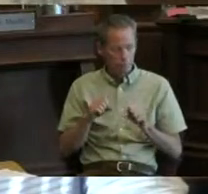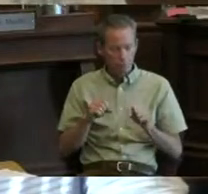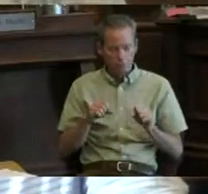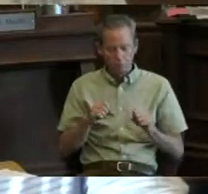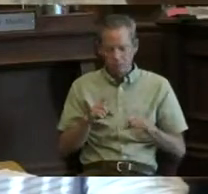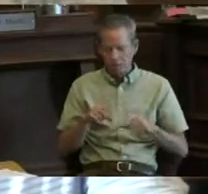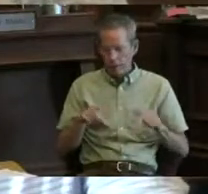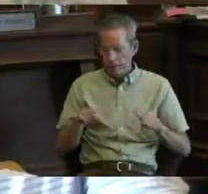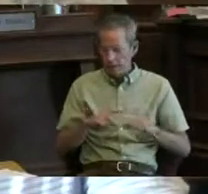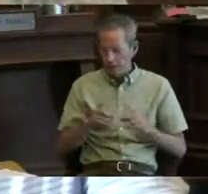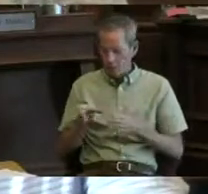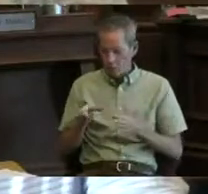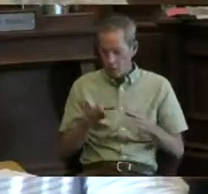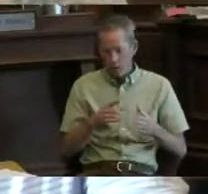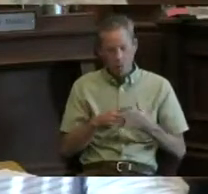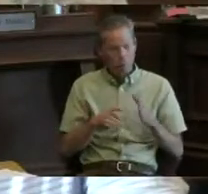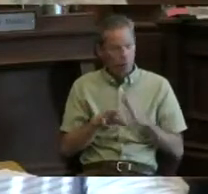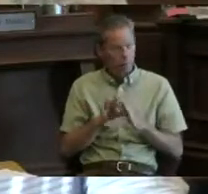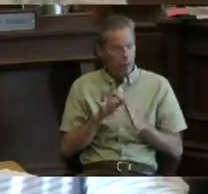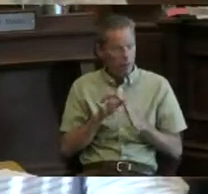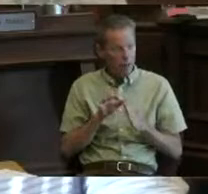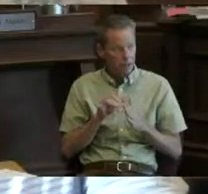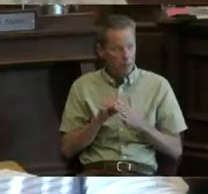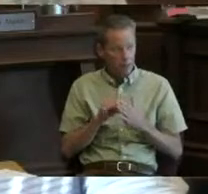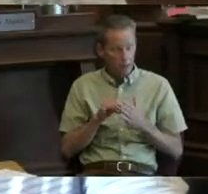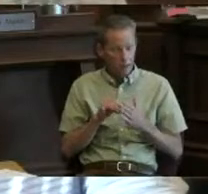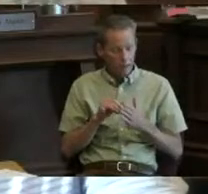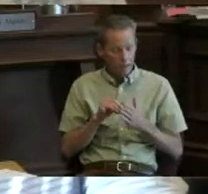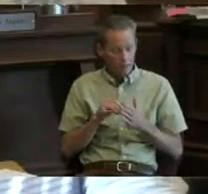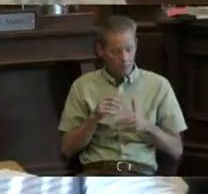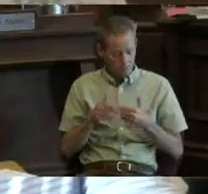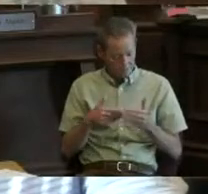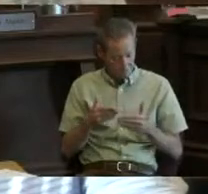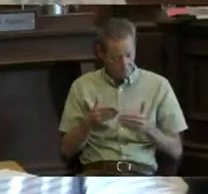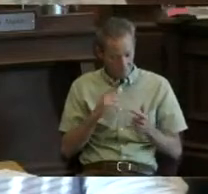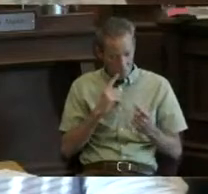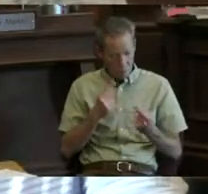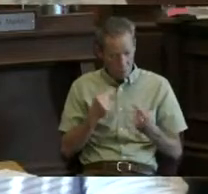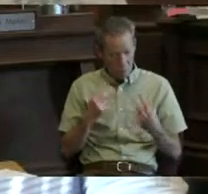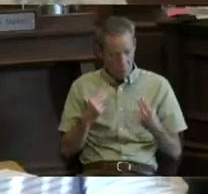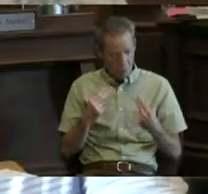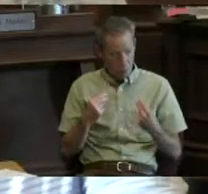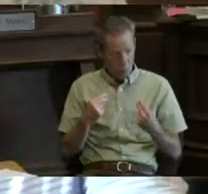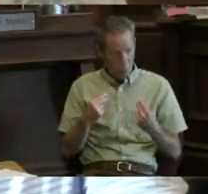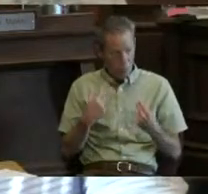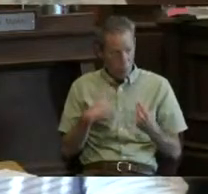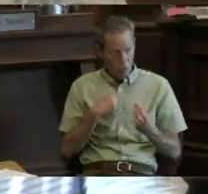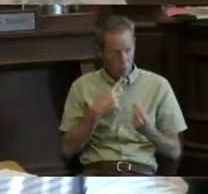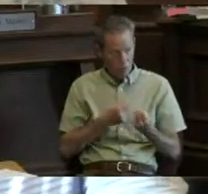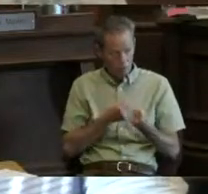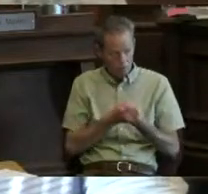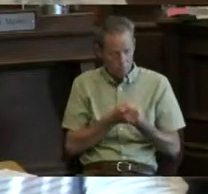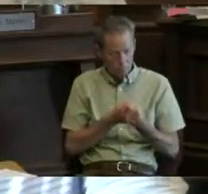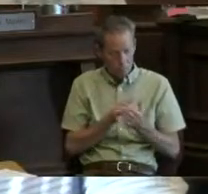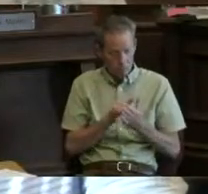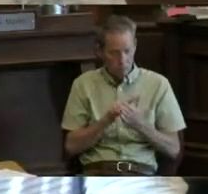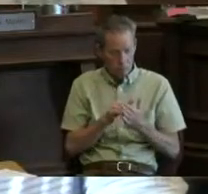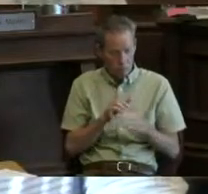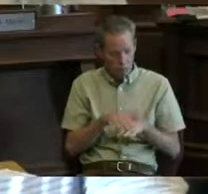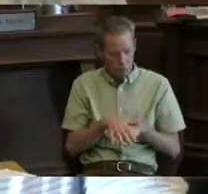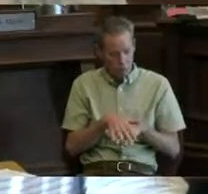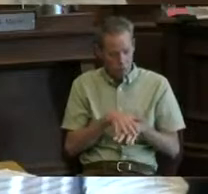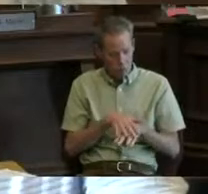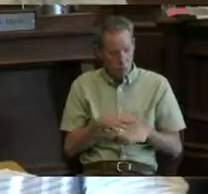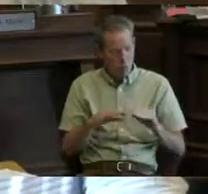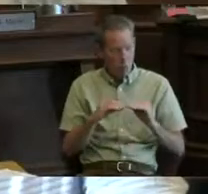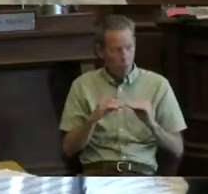via various engagement methods. And generally what we're finding is that as we did this, the responses were no. We're in favor of this, that's okay. Slowing it down.